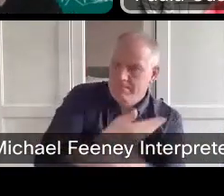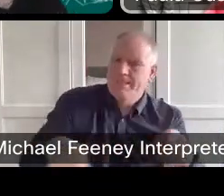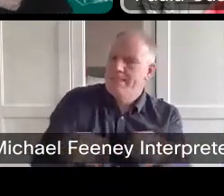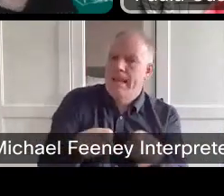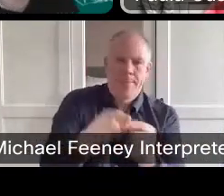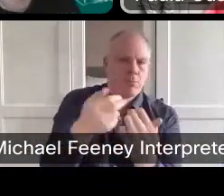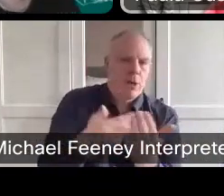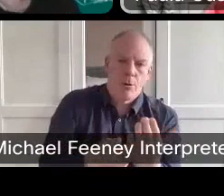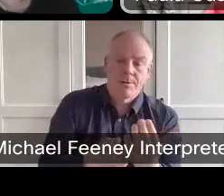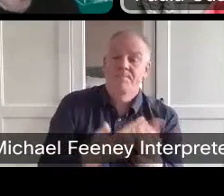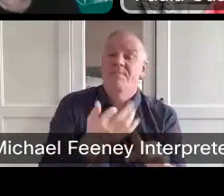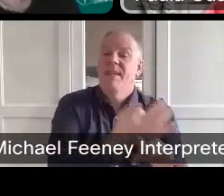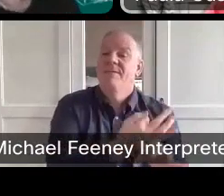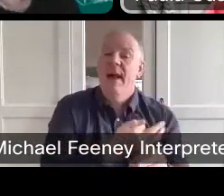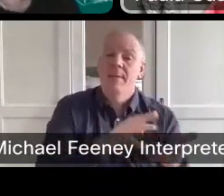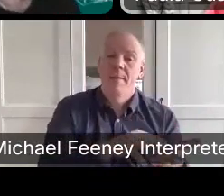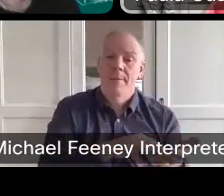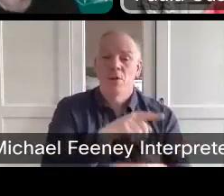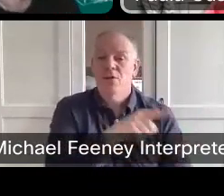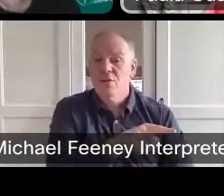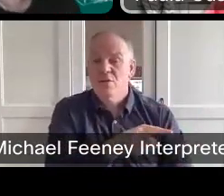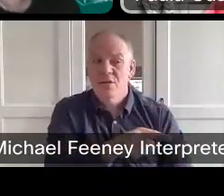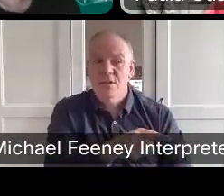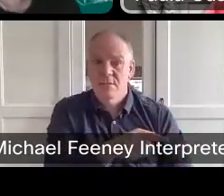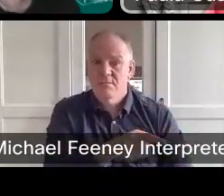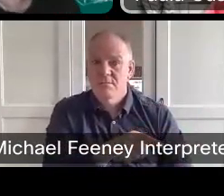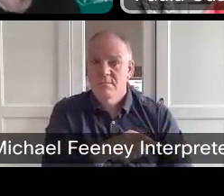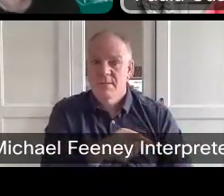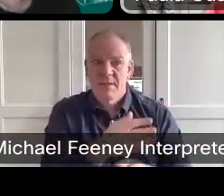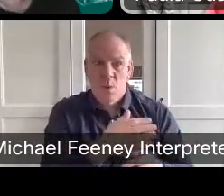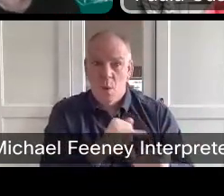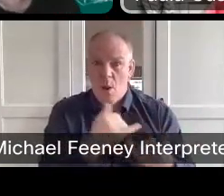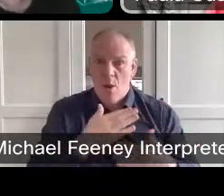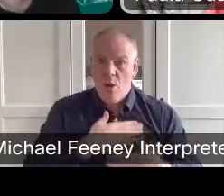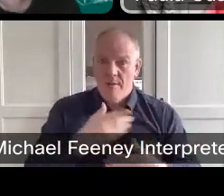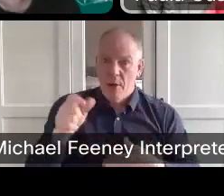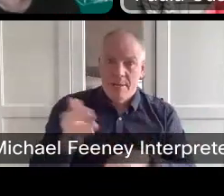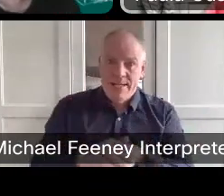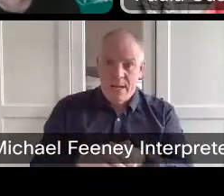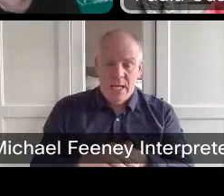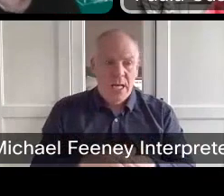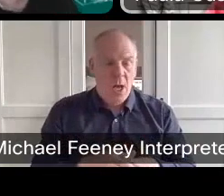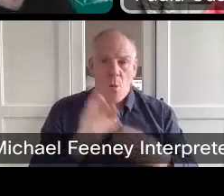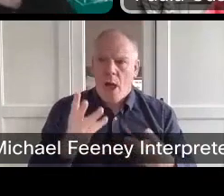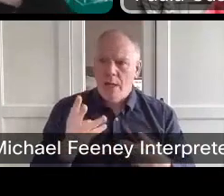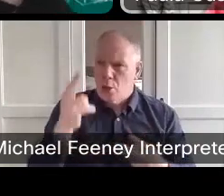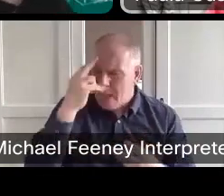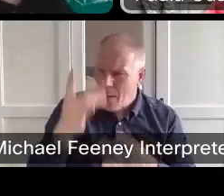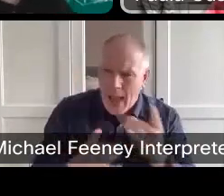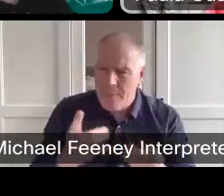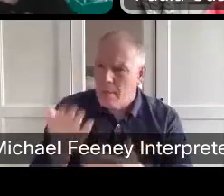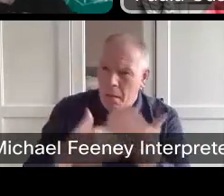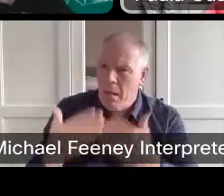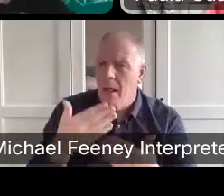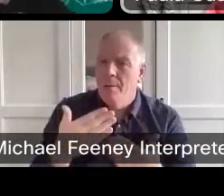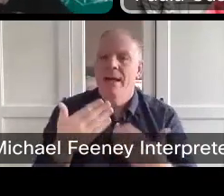Families and their loved ones come back on a regular basis looking for clarifications, and the designated person, as we would see them, as our PALS manager, fulfill